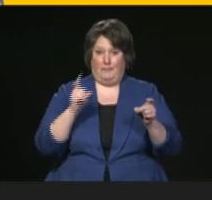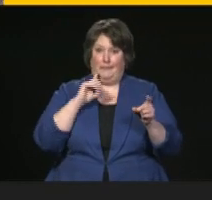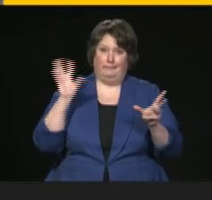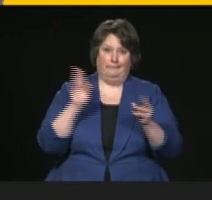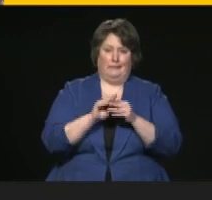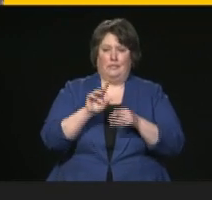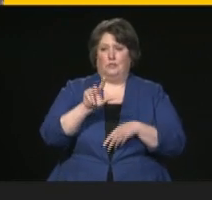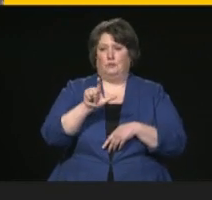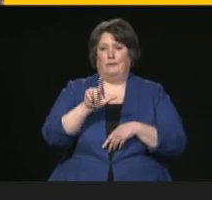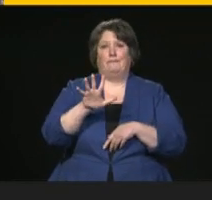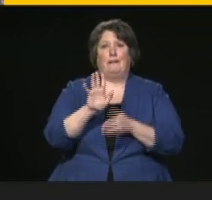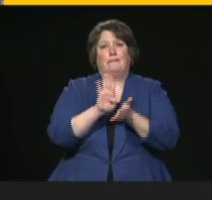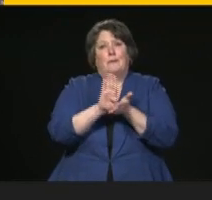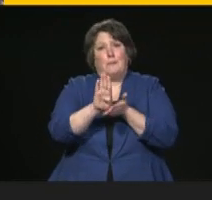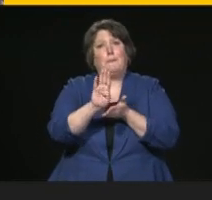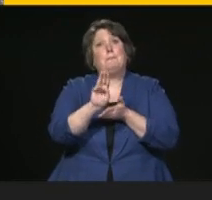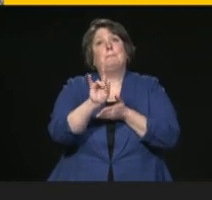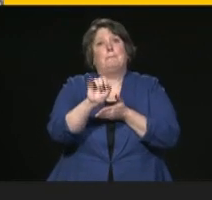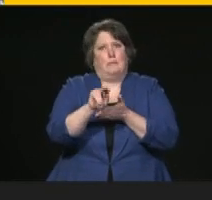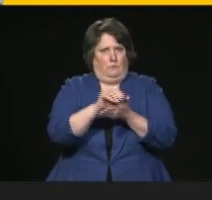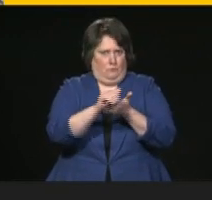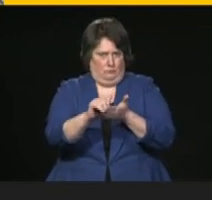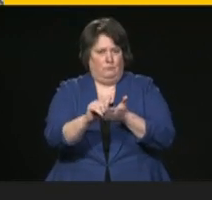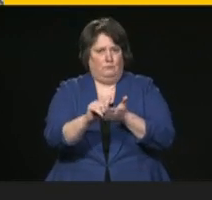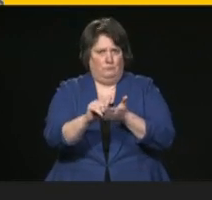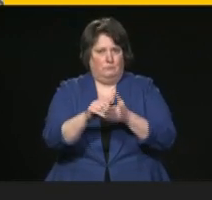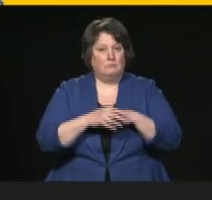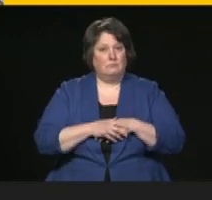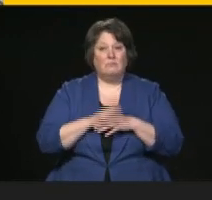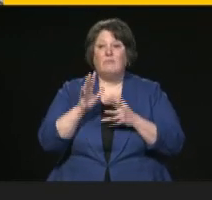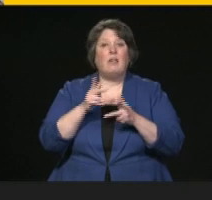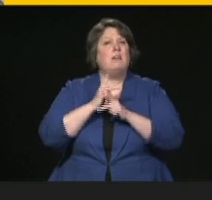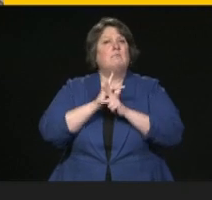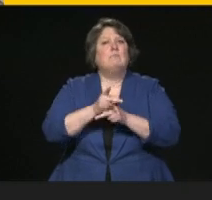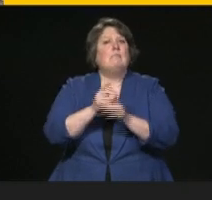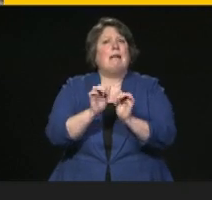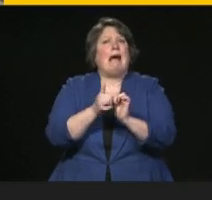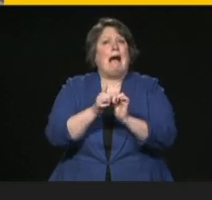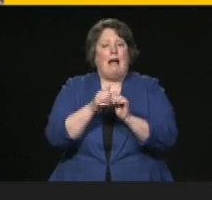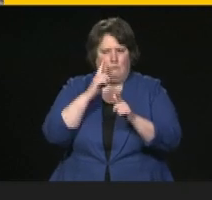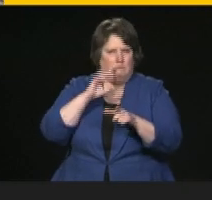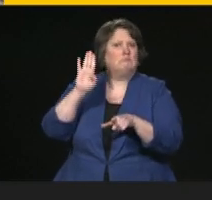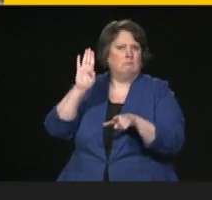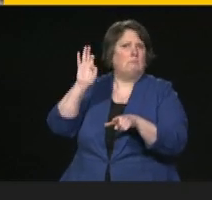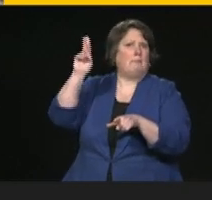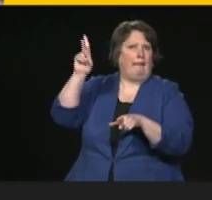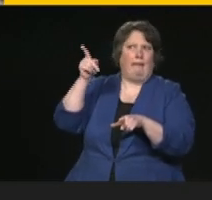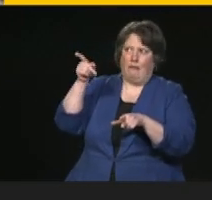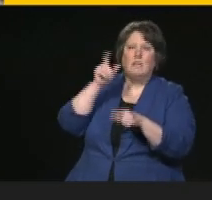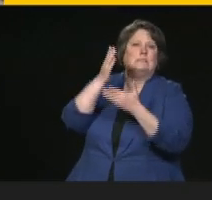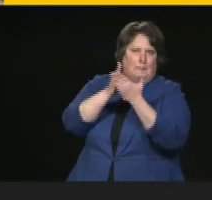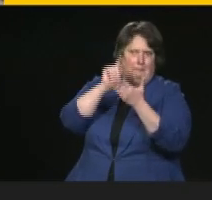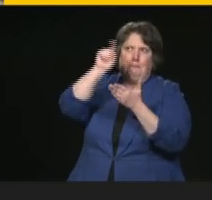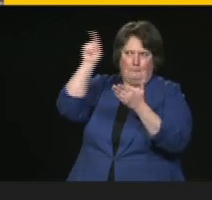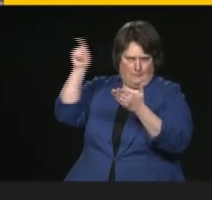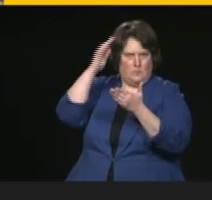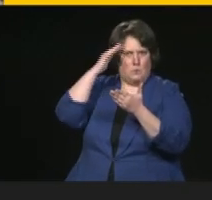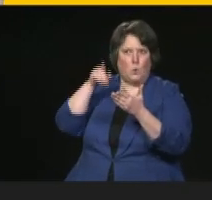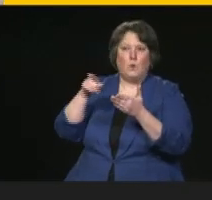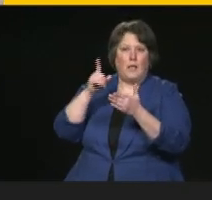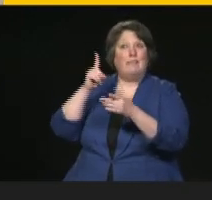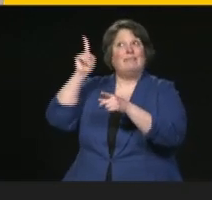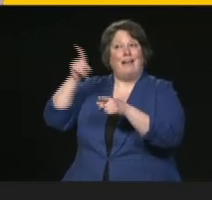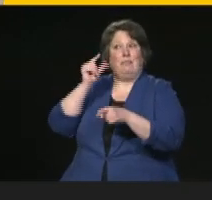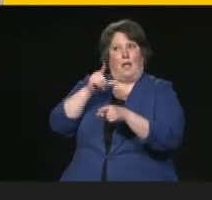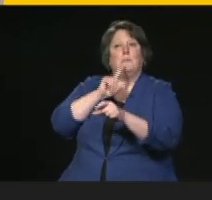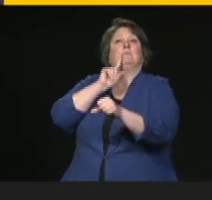Loans will be available through eligible financial institutions and will be fully guaranteed and funded by the Government of Canada. Fully